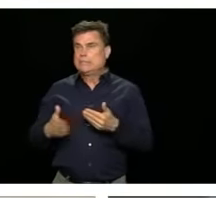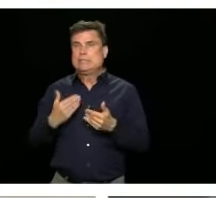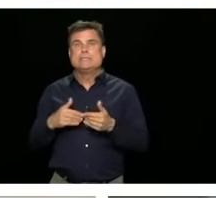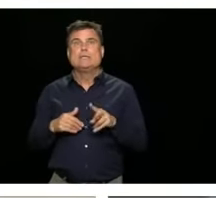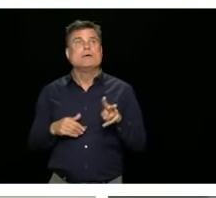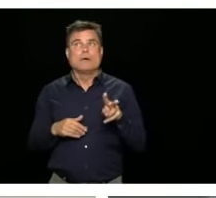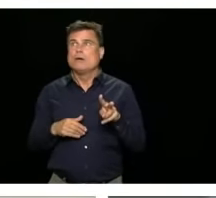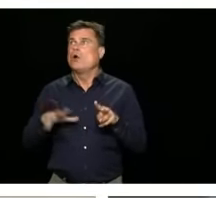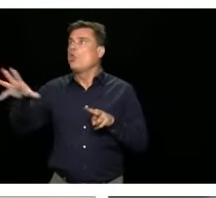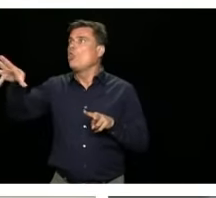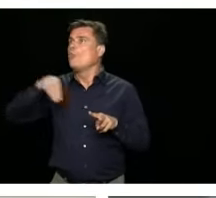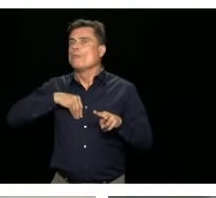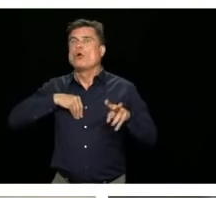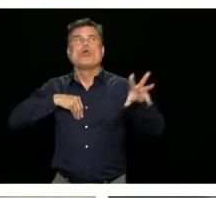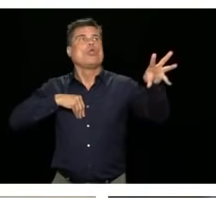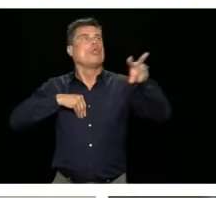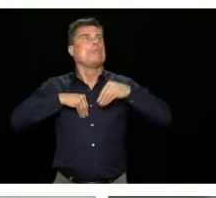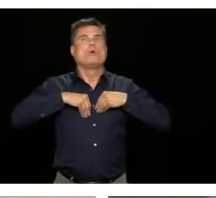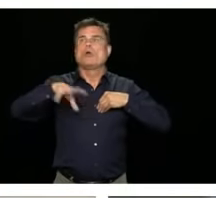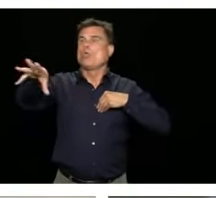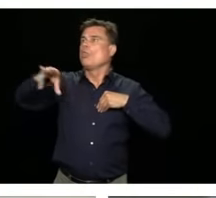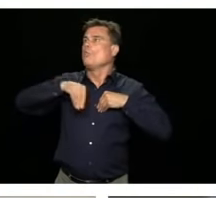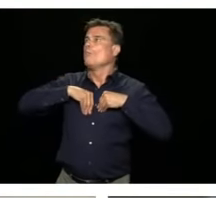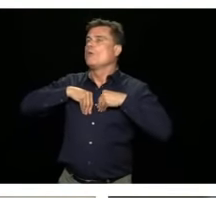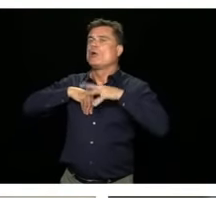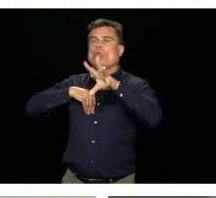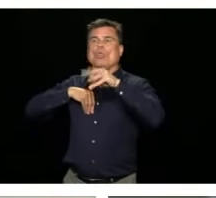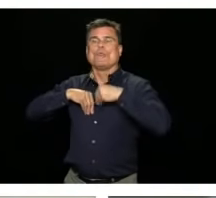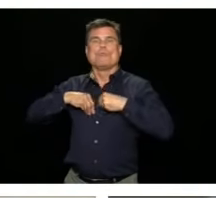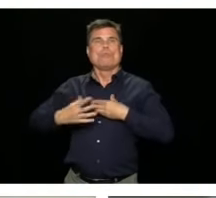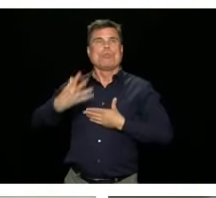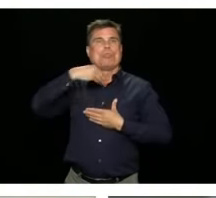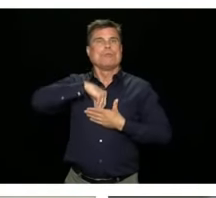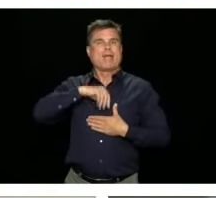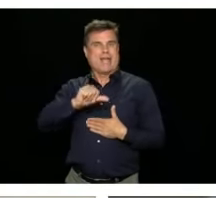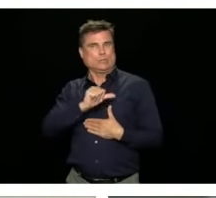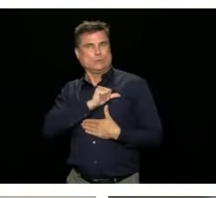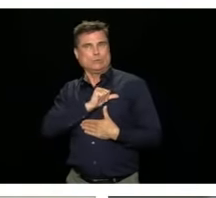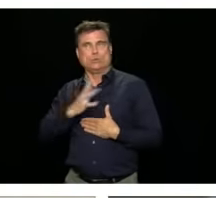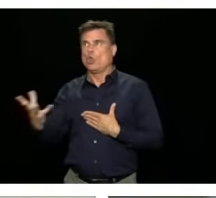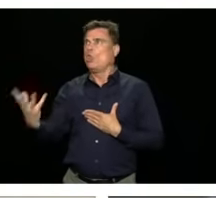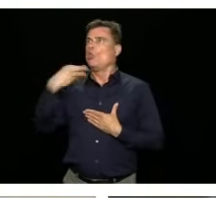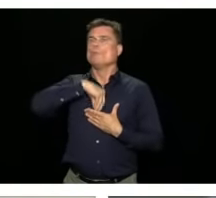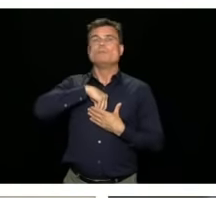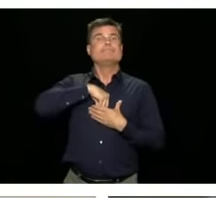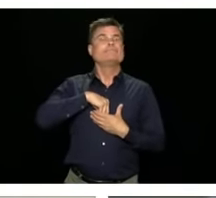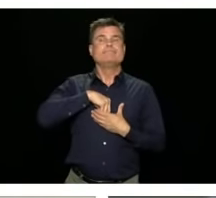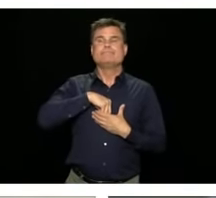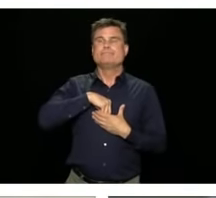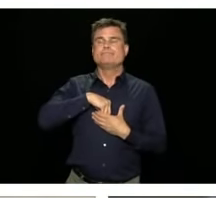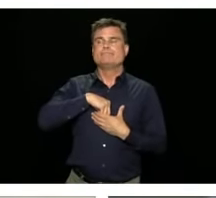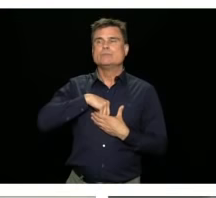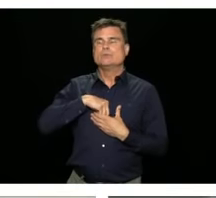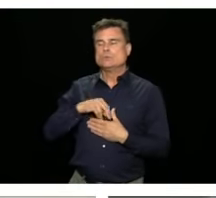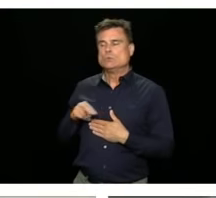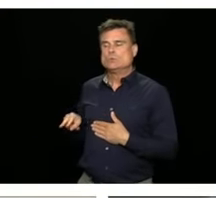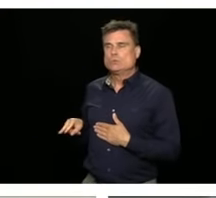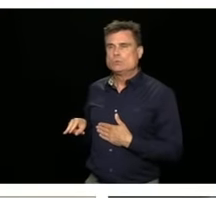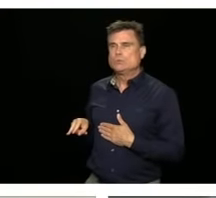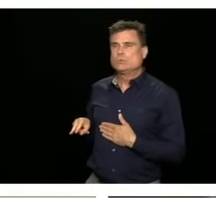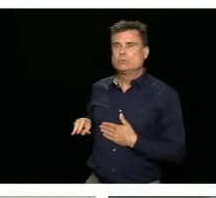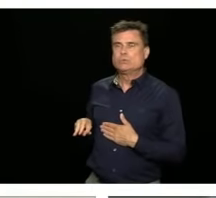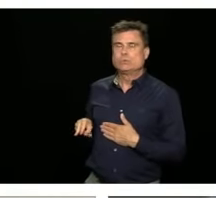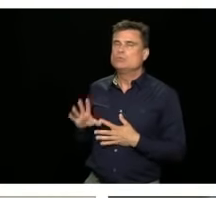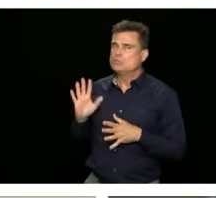answer Dr. has provided is fantastic. We need to see that because, you know, if we want to build strong young people, they need to see